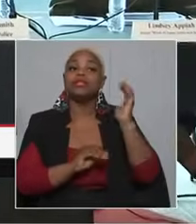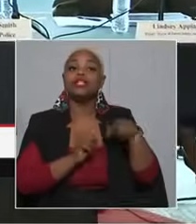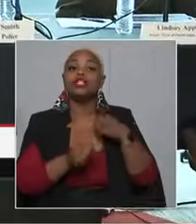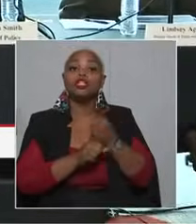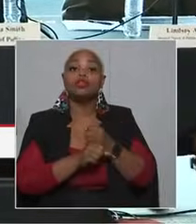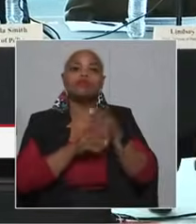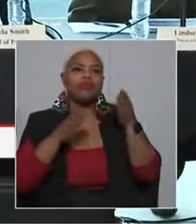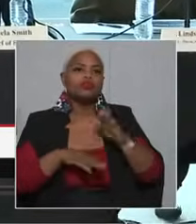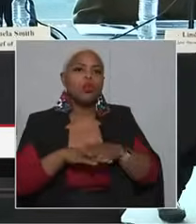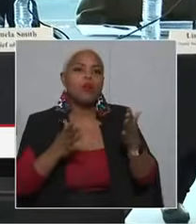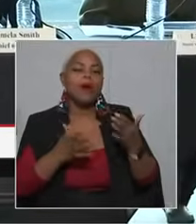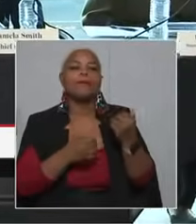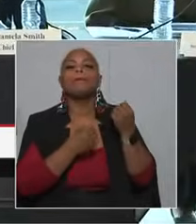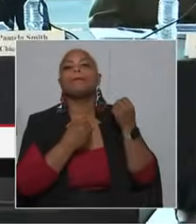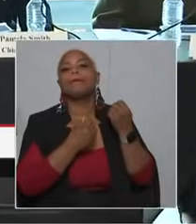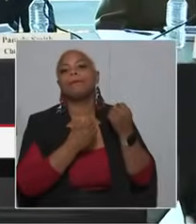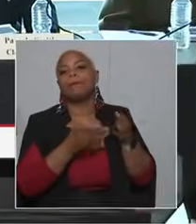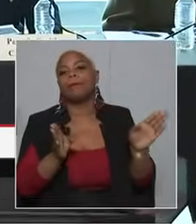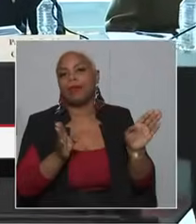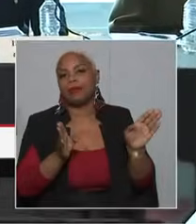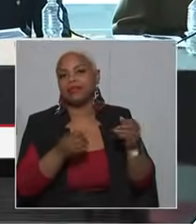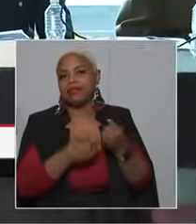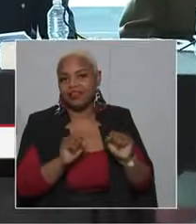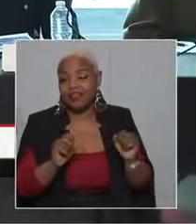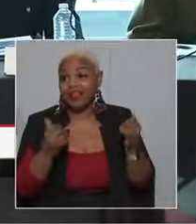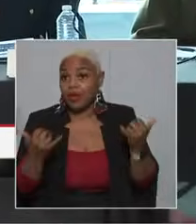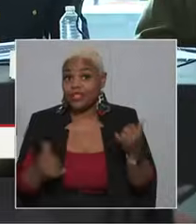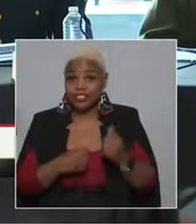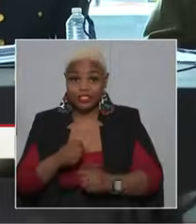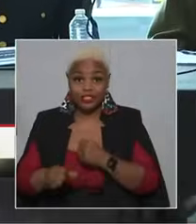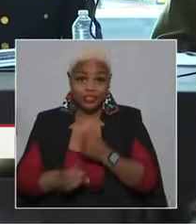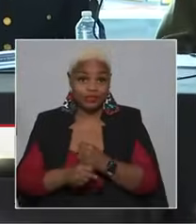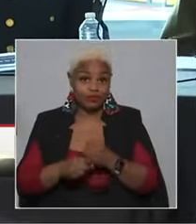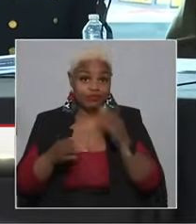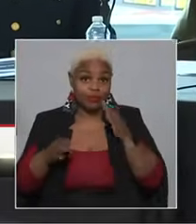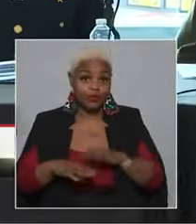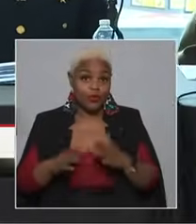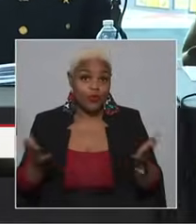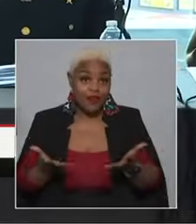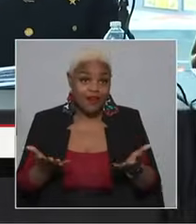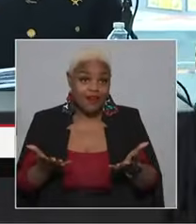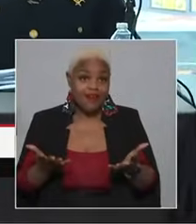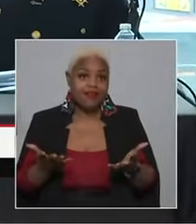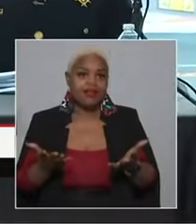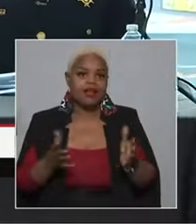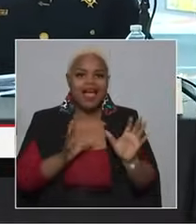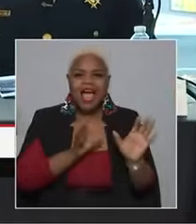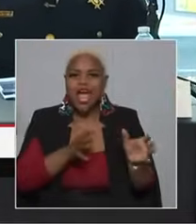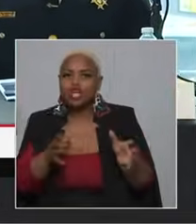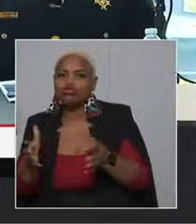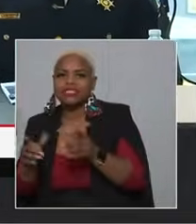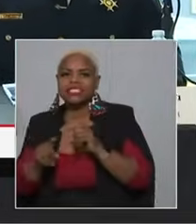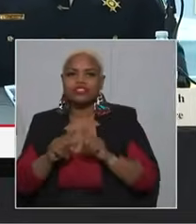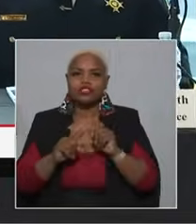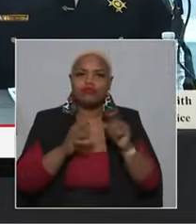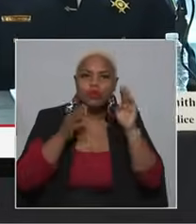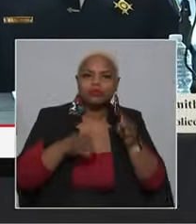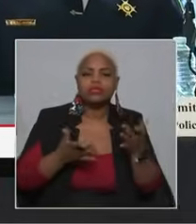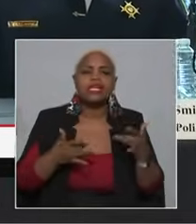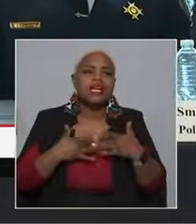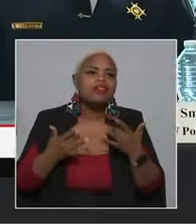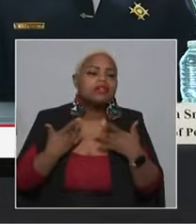this year I've asked my team to look back at other major events and initiatives as